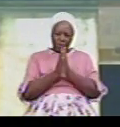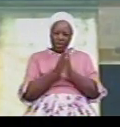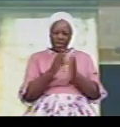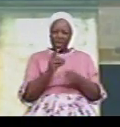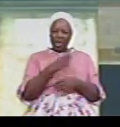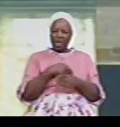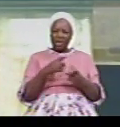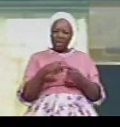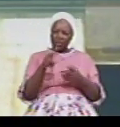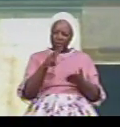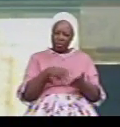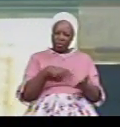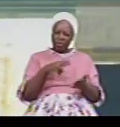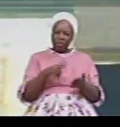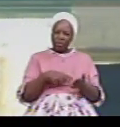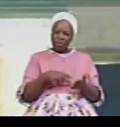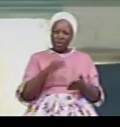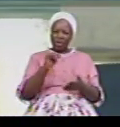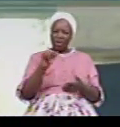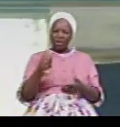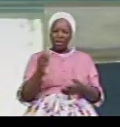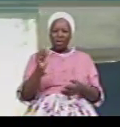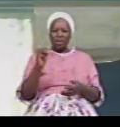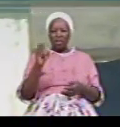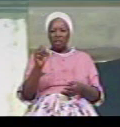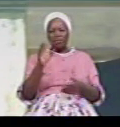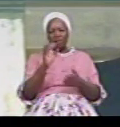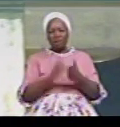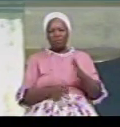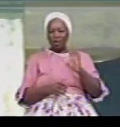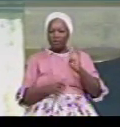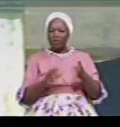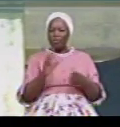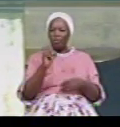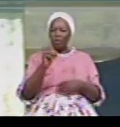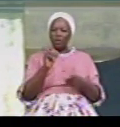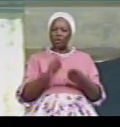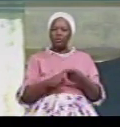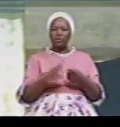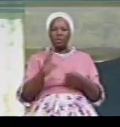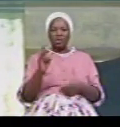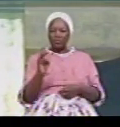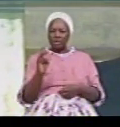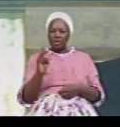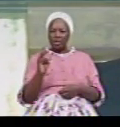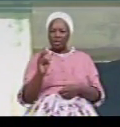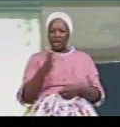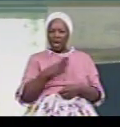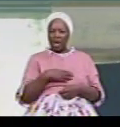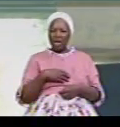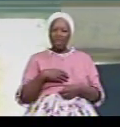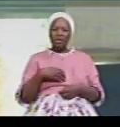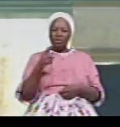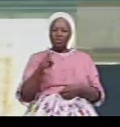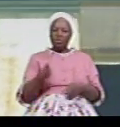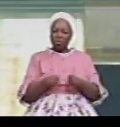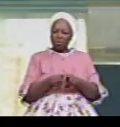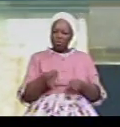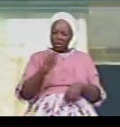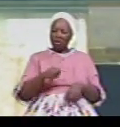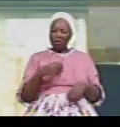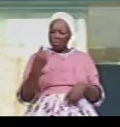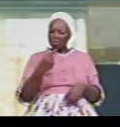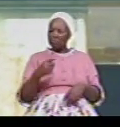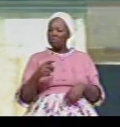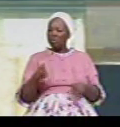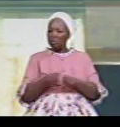read James chapter 4, verses 1 to 17. And you could even tell other people, you could